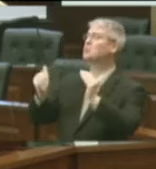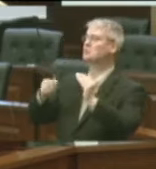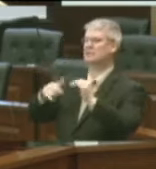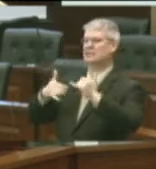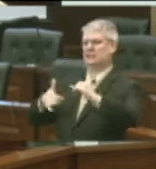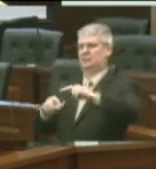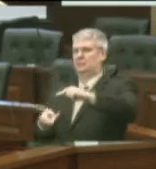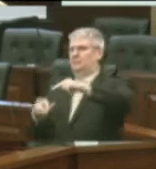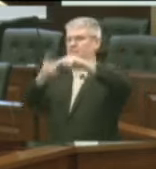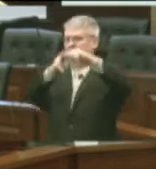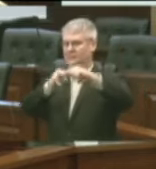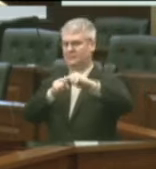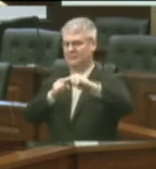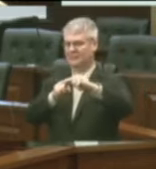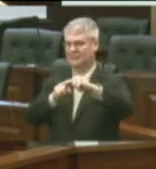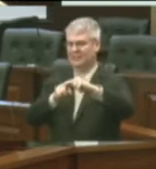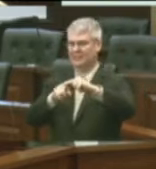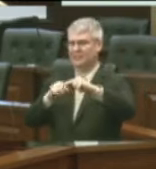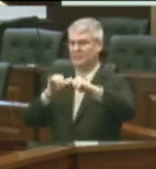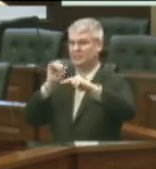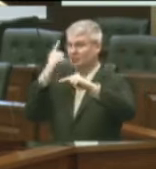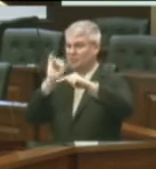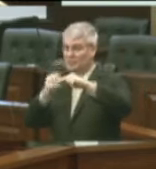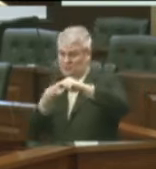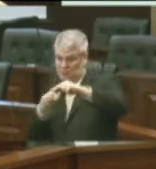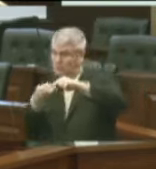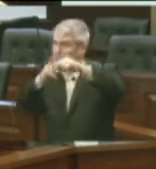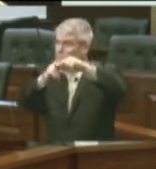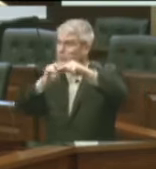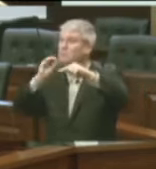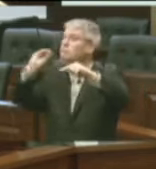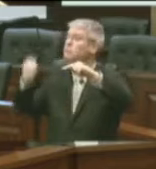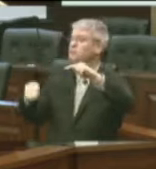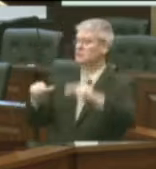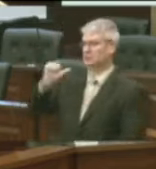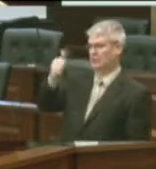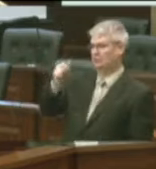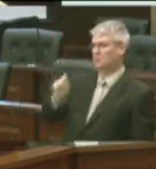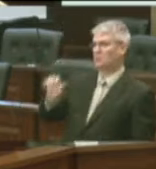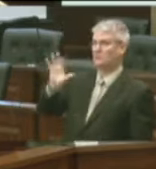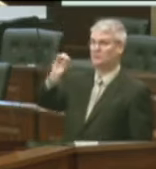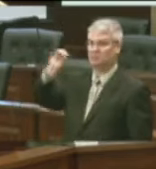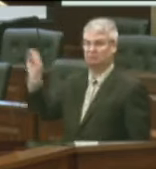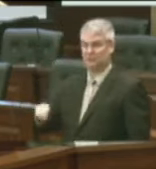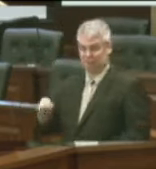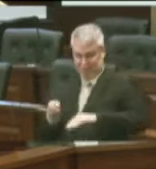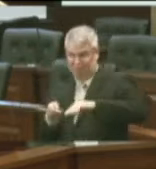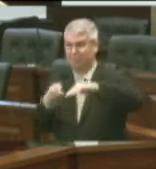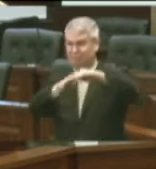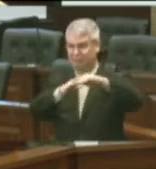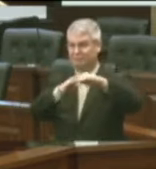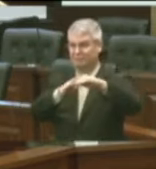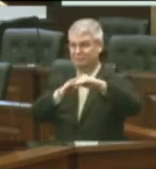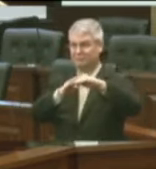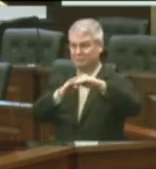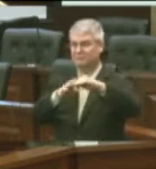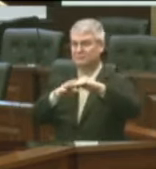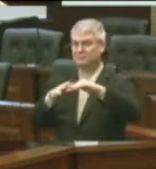of 10.5%. How are we able to do that? Through our responsible handling of the